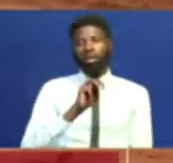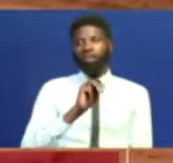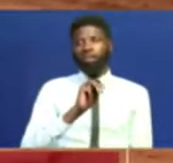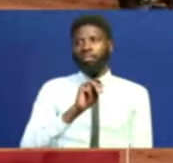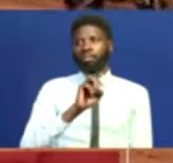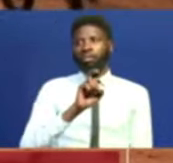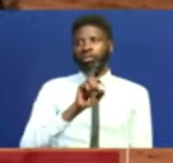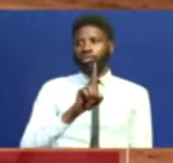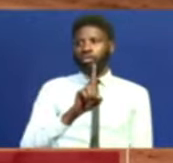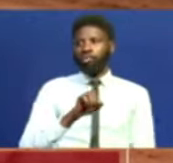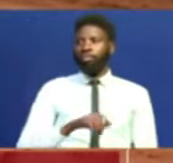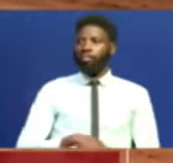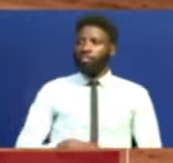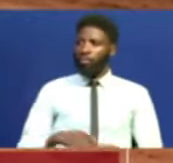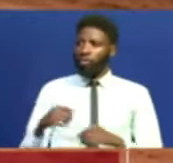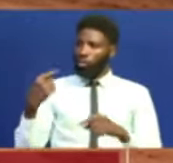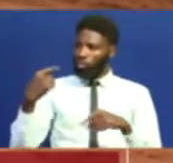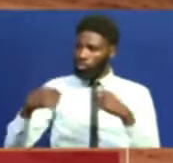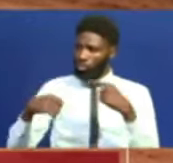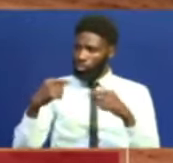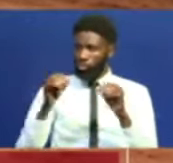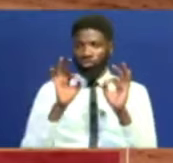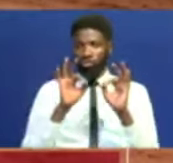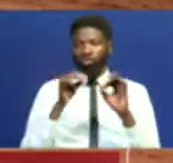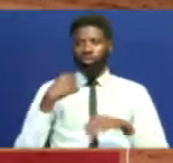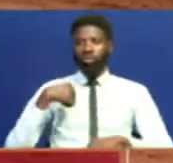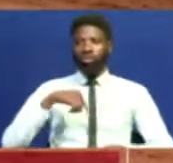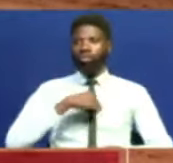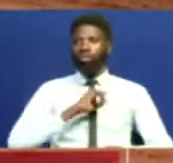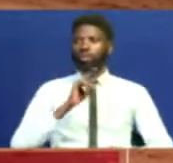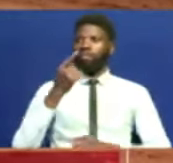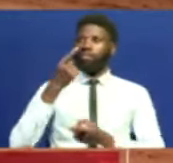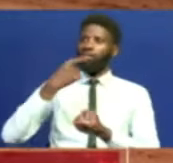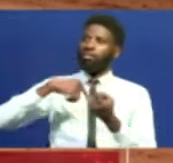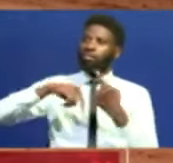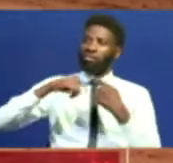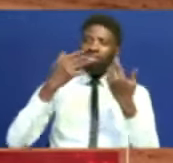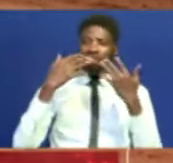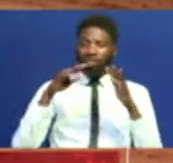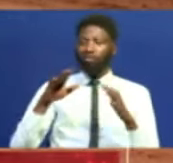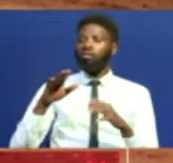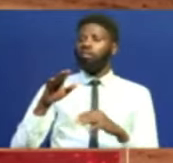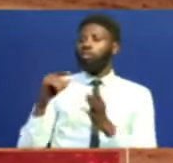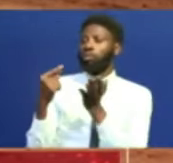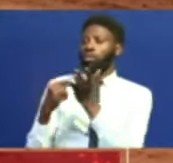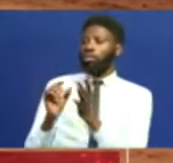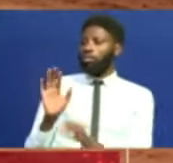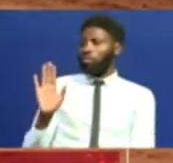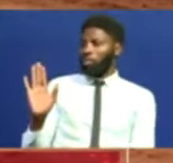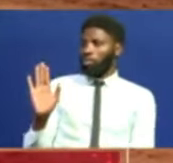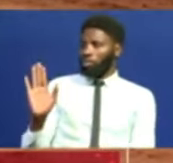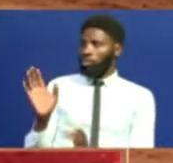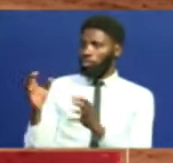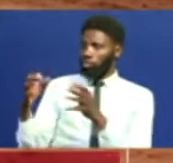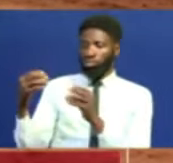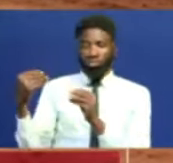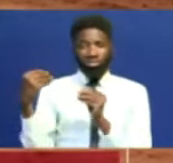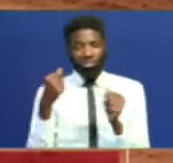is good. We're coming out of round one, which was held in Easter in Uganda, where the Ugandans beat